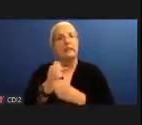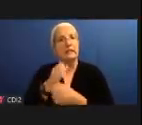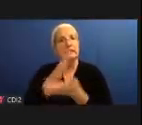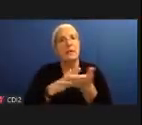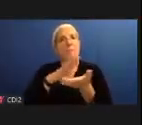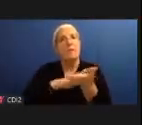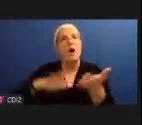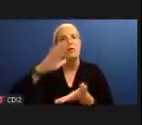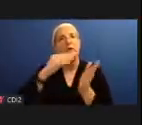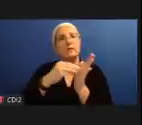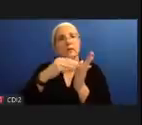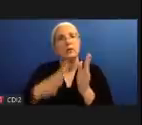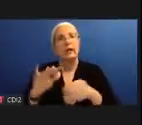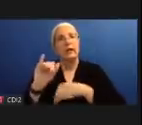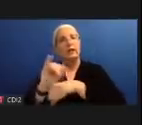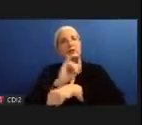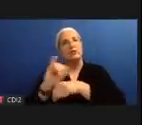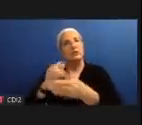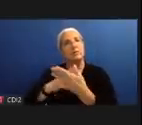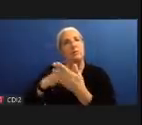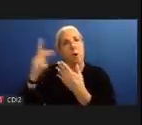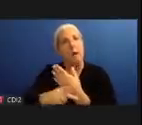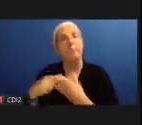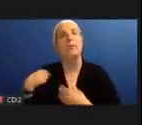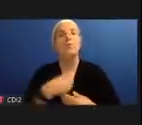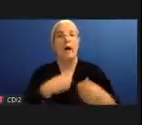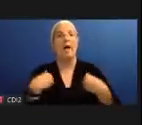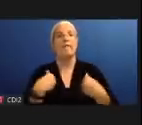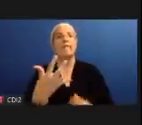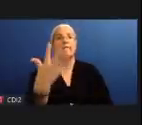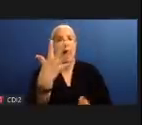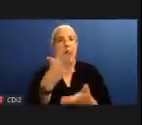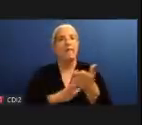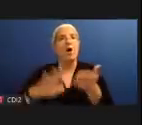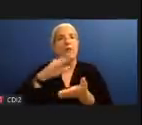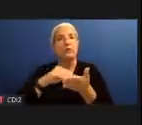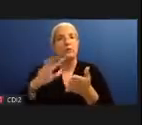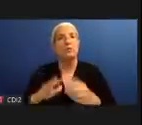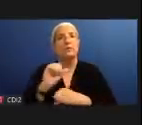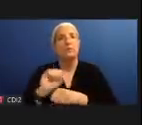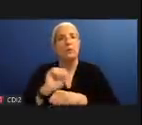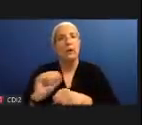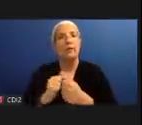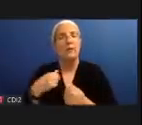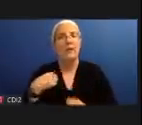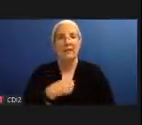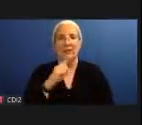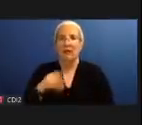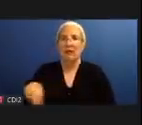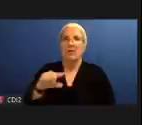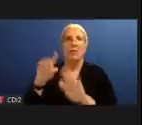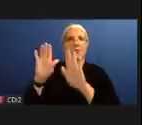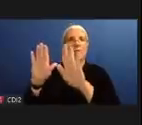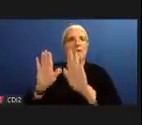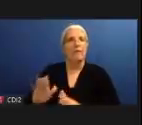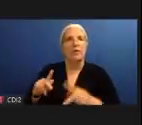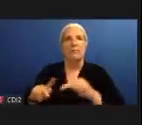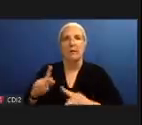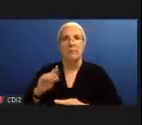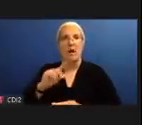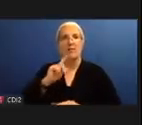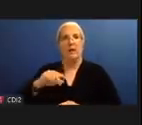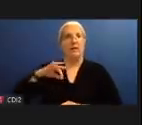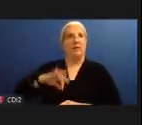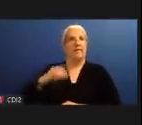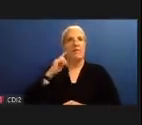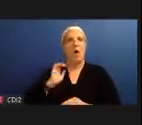our team this year, and they've been incredible assets to the team. They're getting an experience of a lifetime. And so those are 2 of our